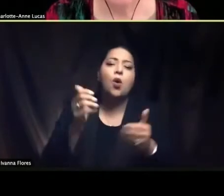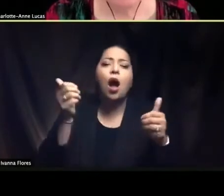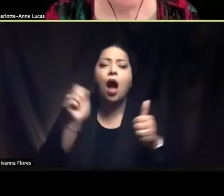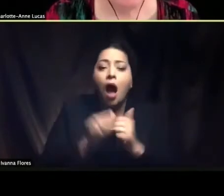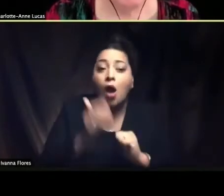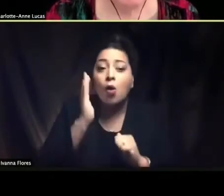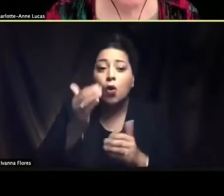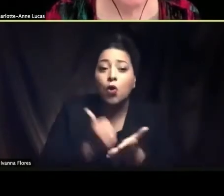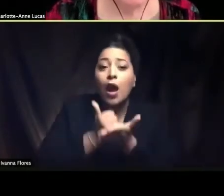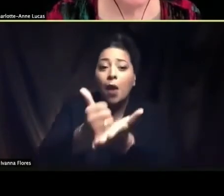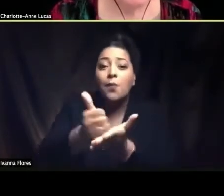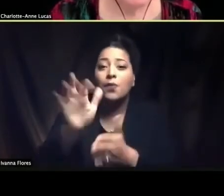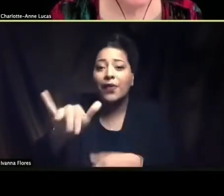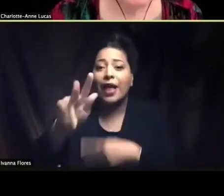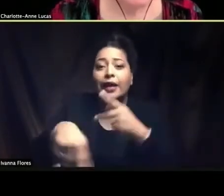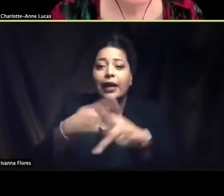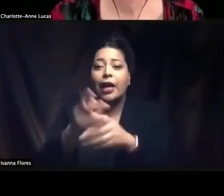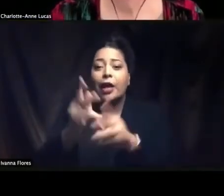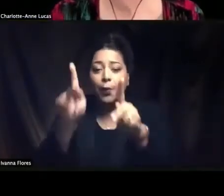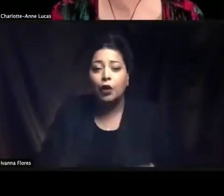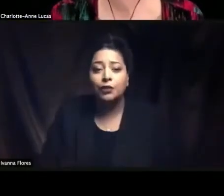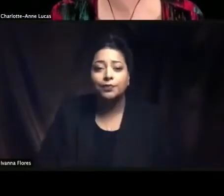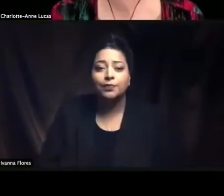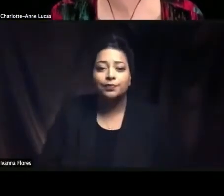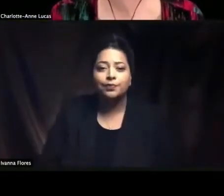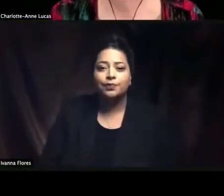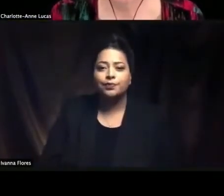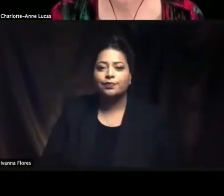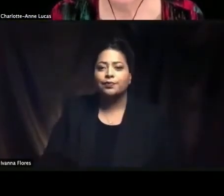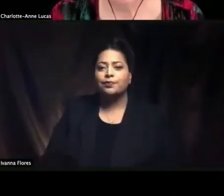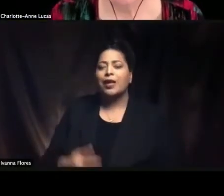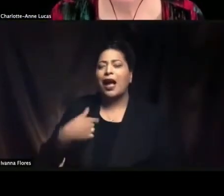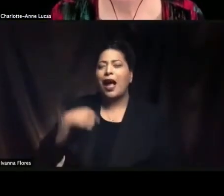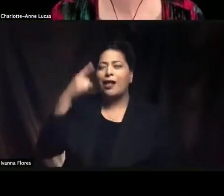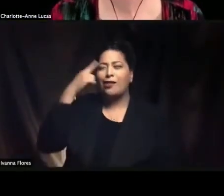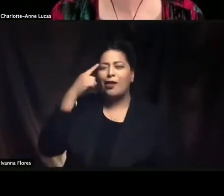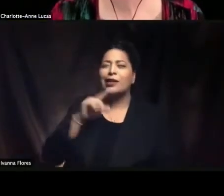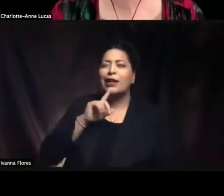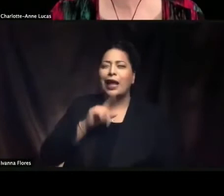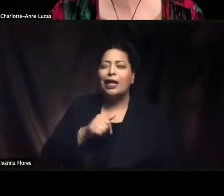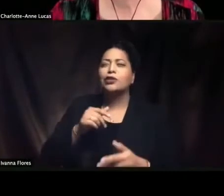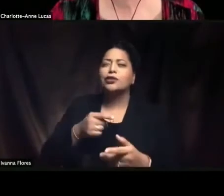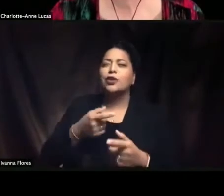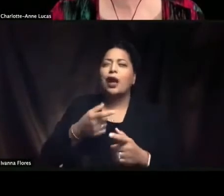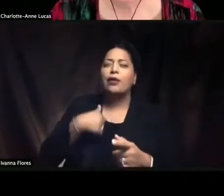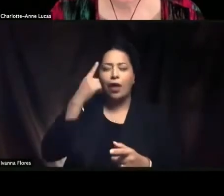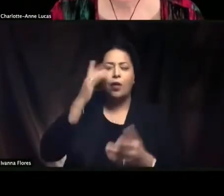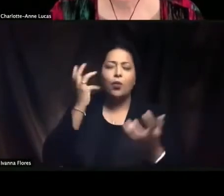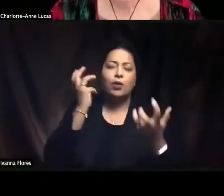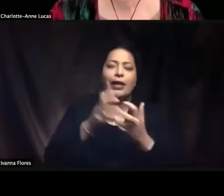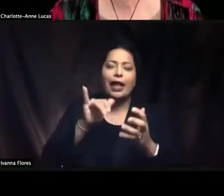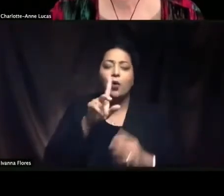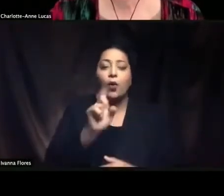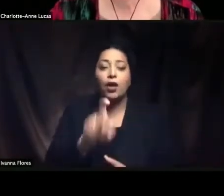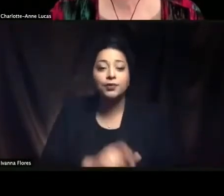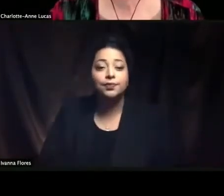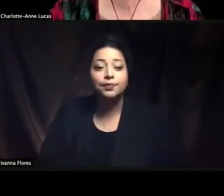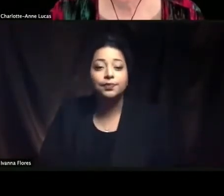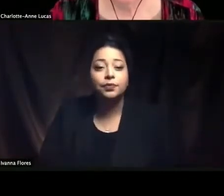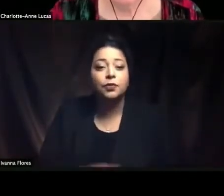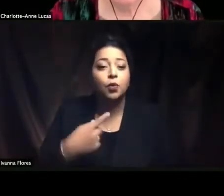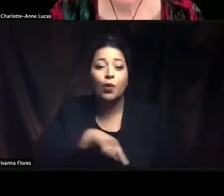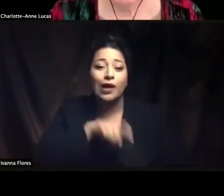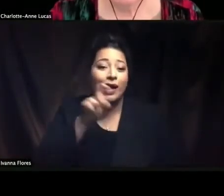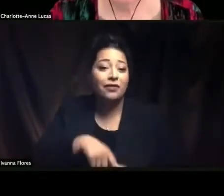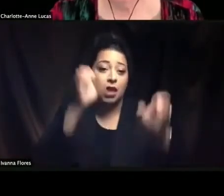help them? So from the answers, that's what I thought the question would be. But we do have to actually educate all of our